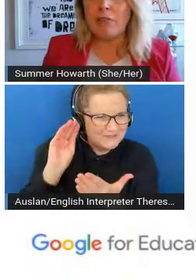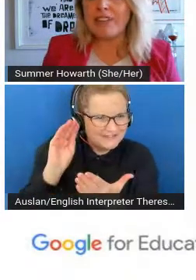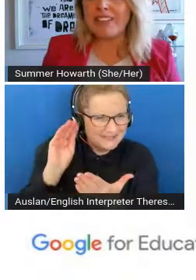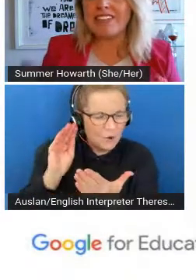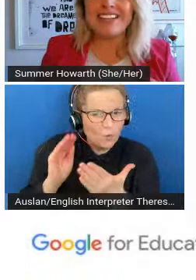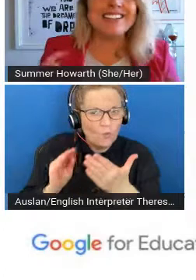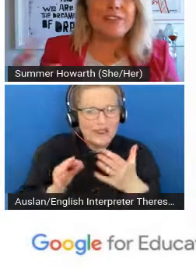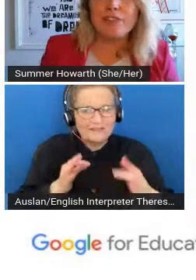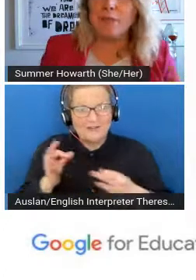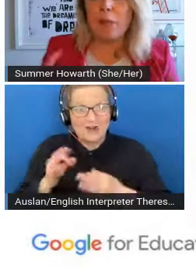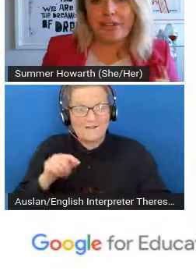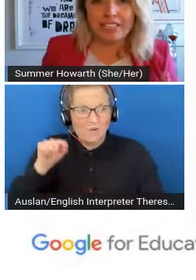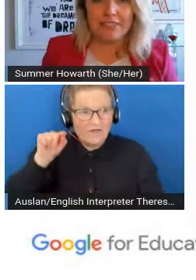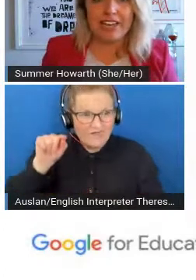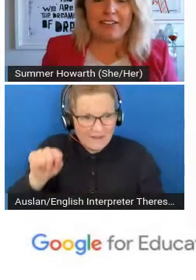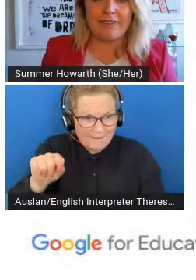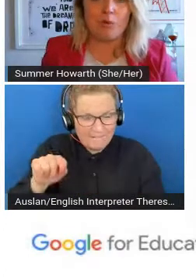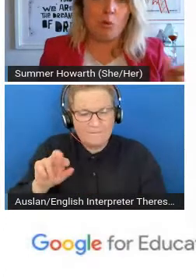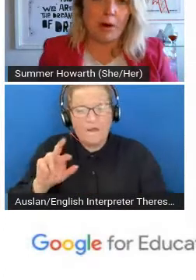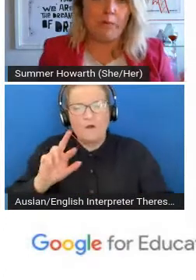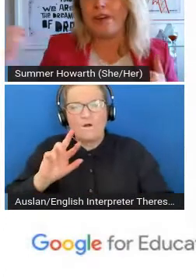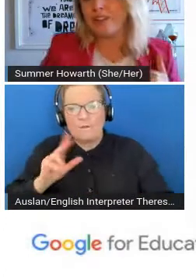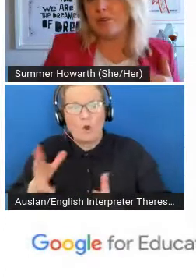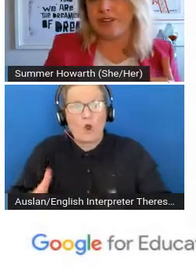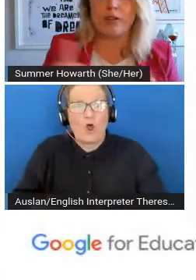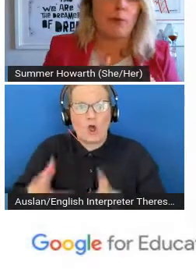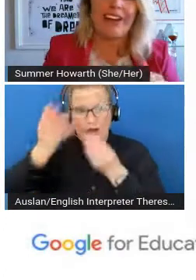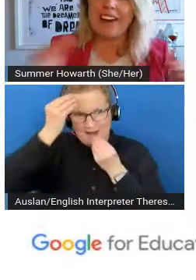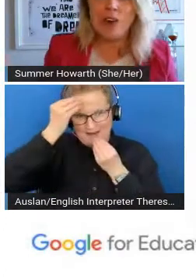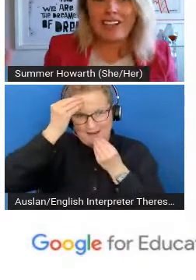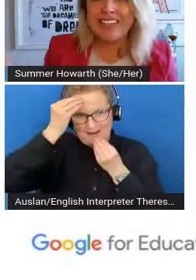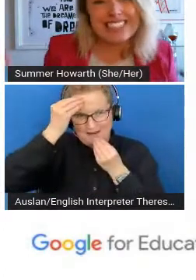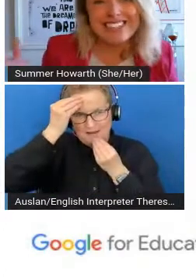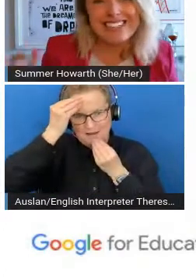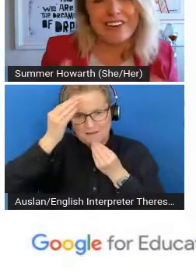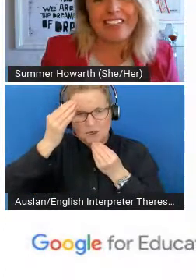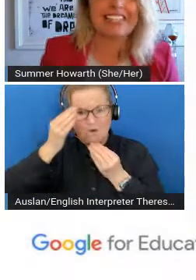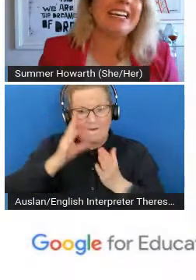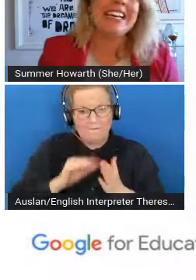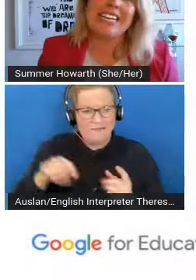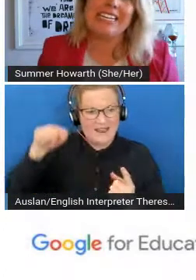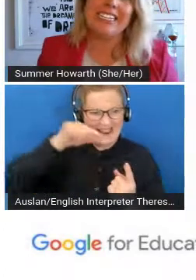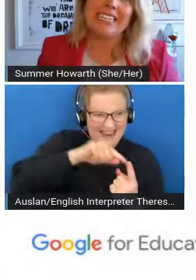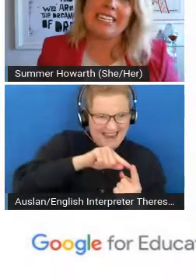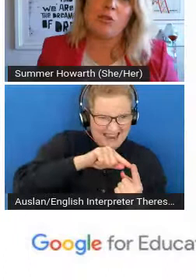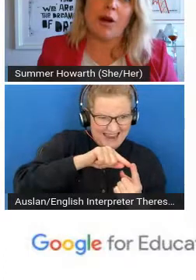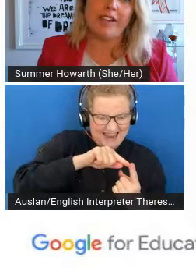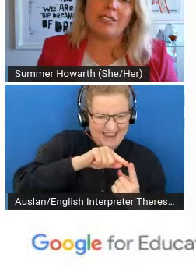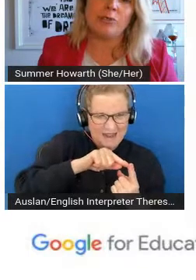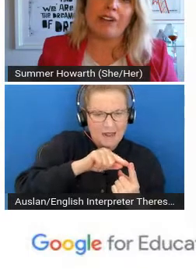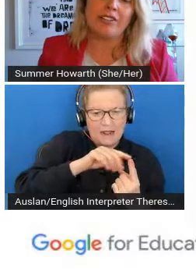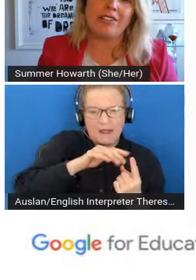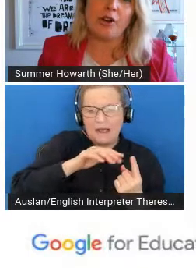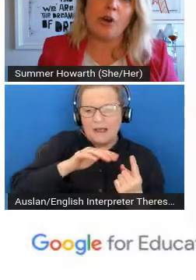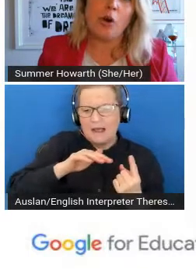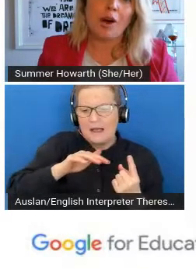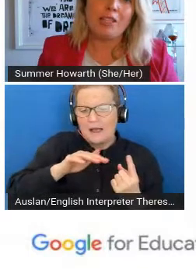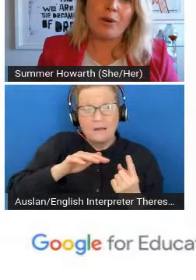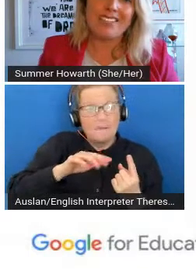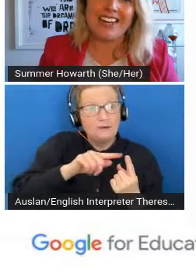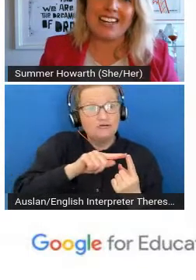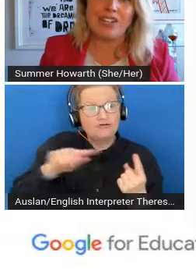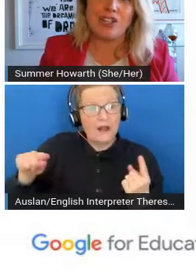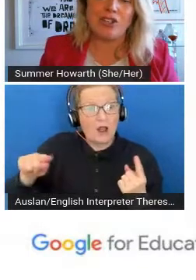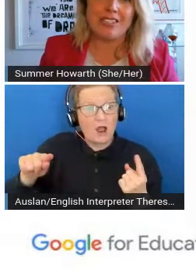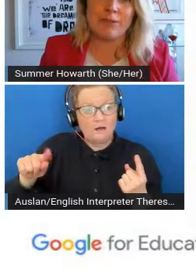learning. And with this, there's different points of getting from one point to another point, and not necessarily in a linear way as well. So once